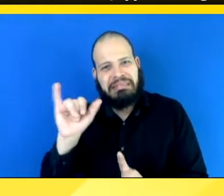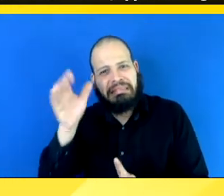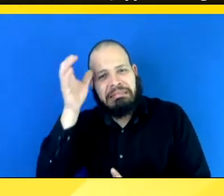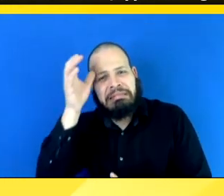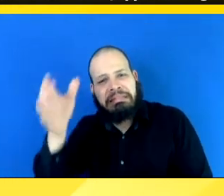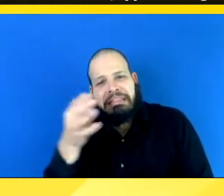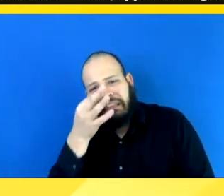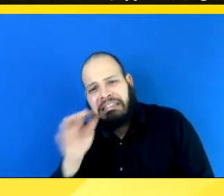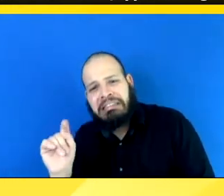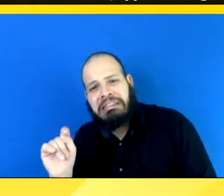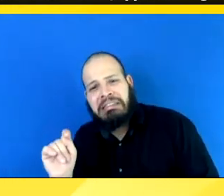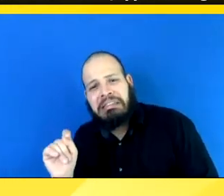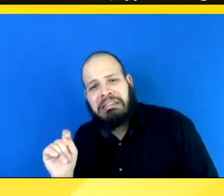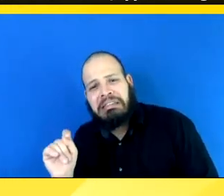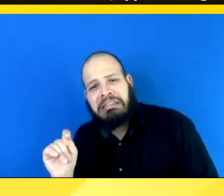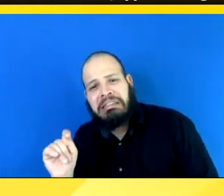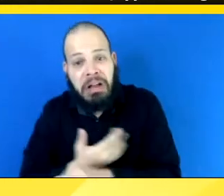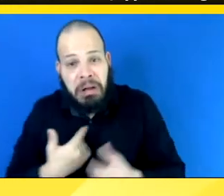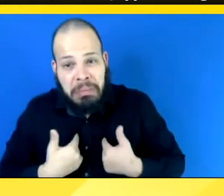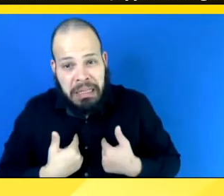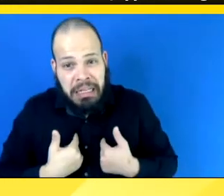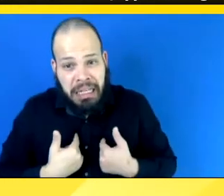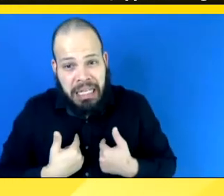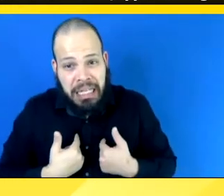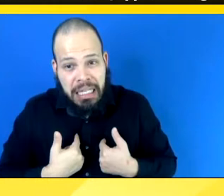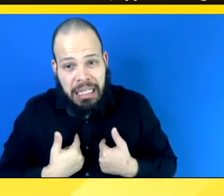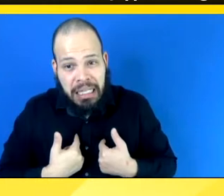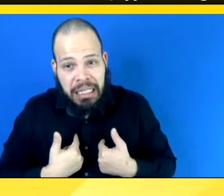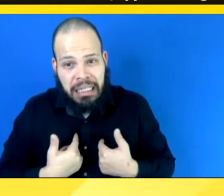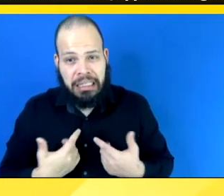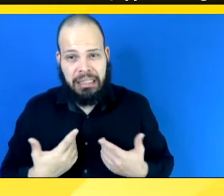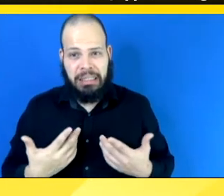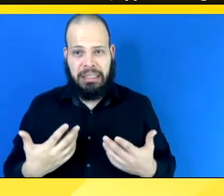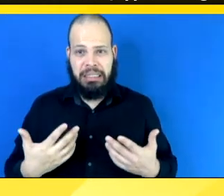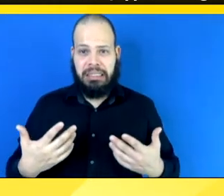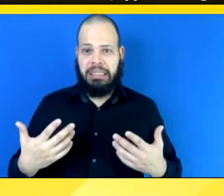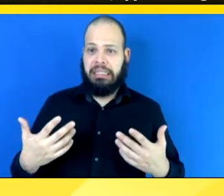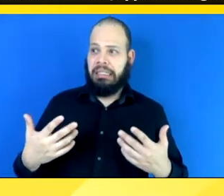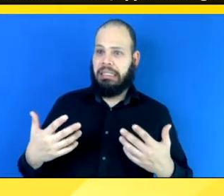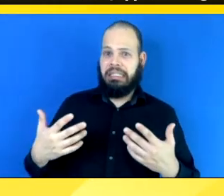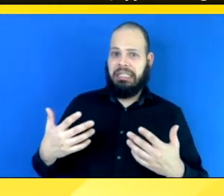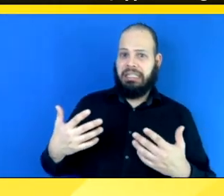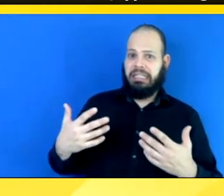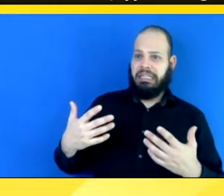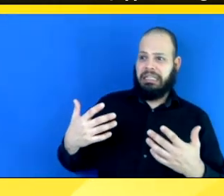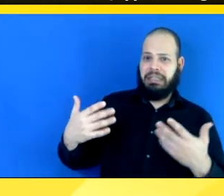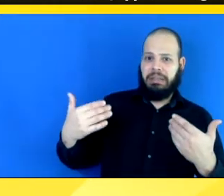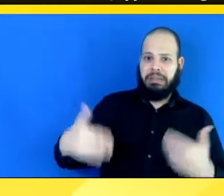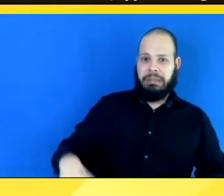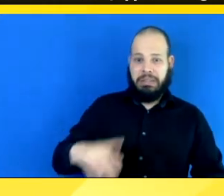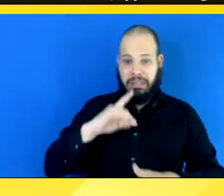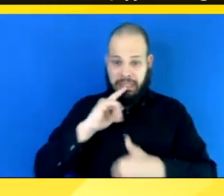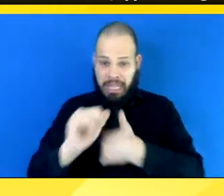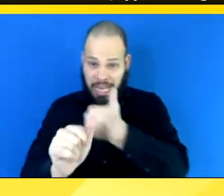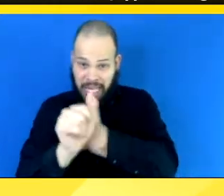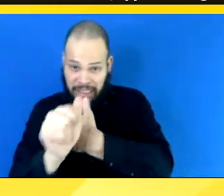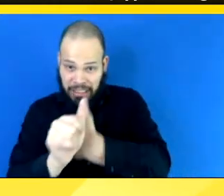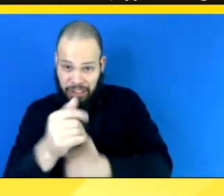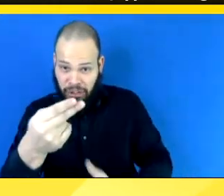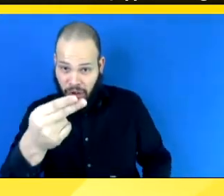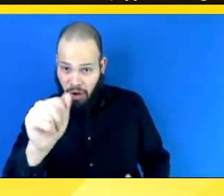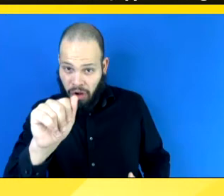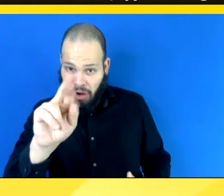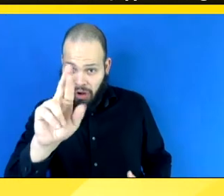Oh. Okay. They took our hazardous pay away. Why? Because we have COVID cases every